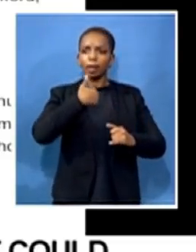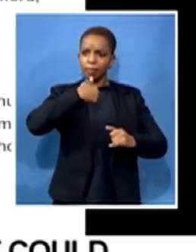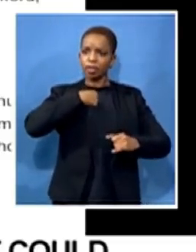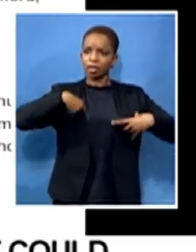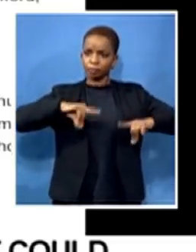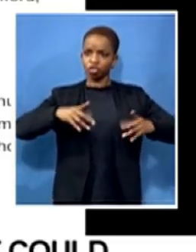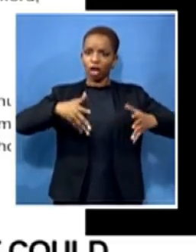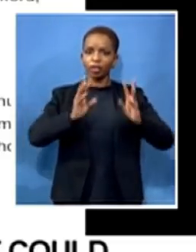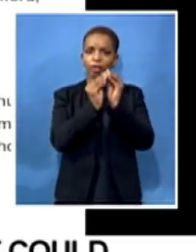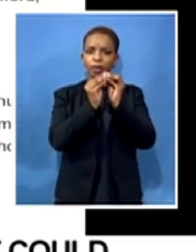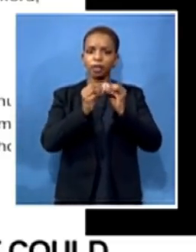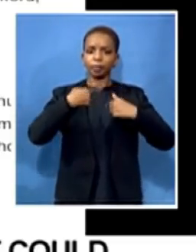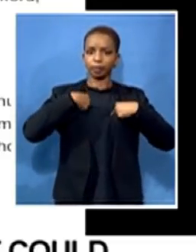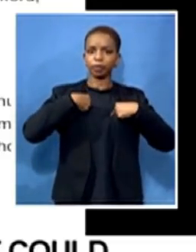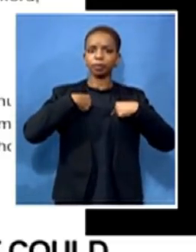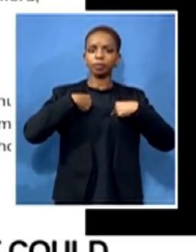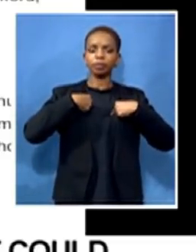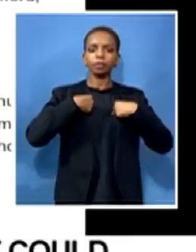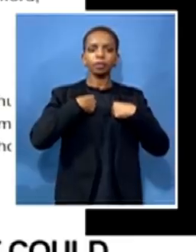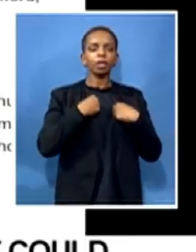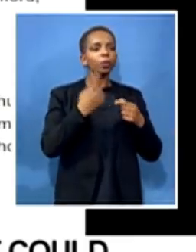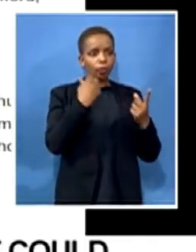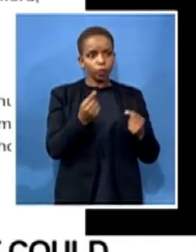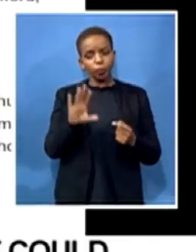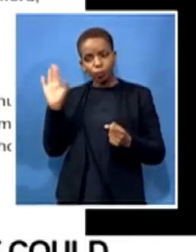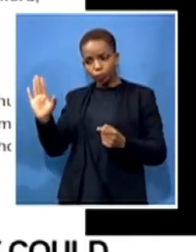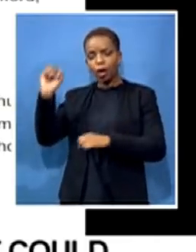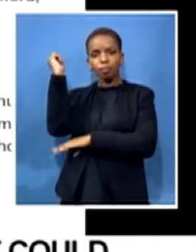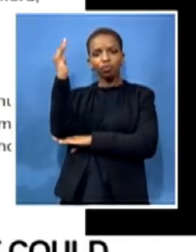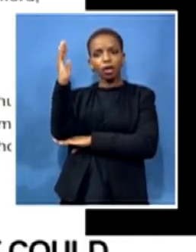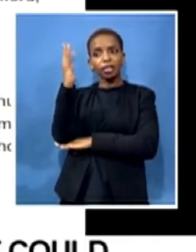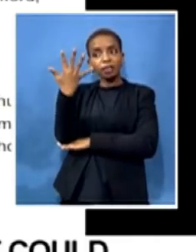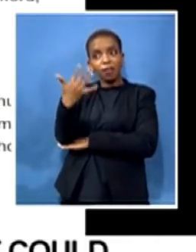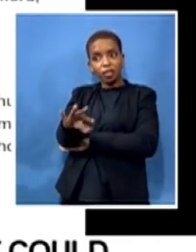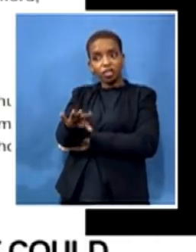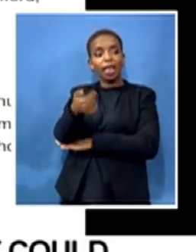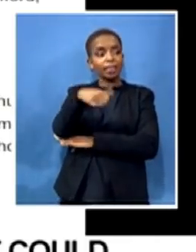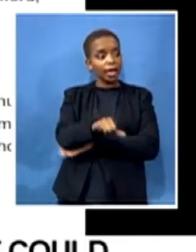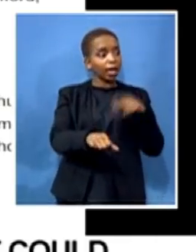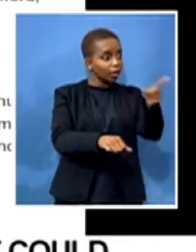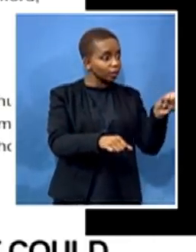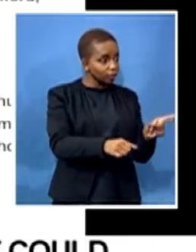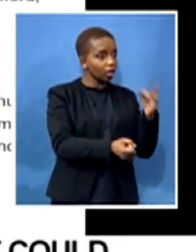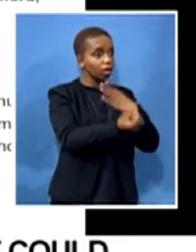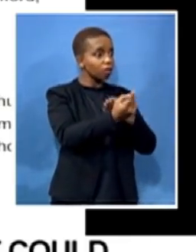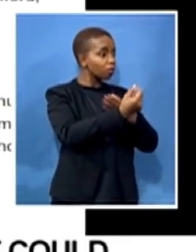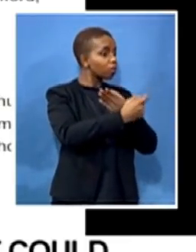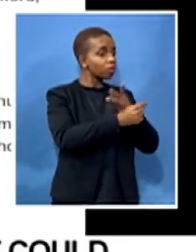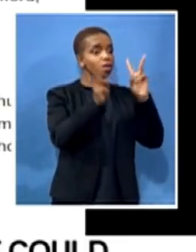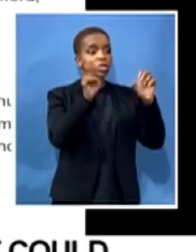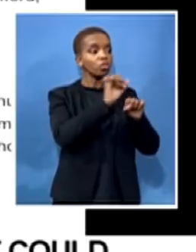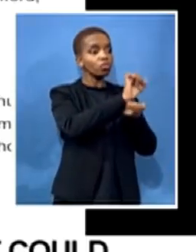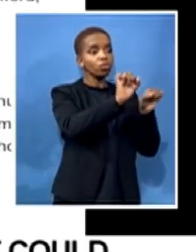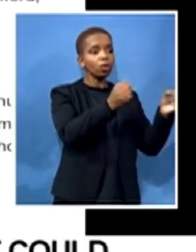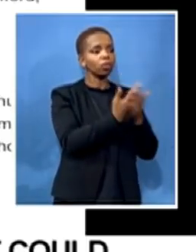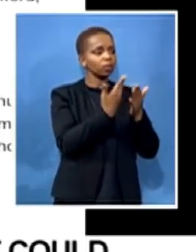to do a presentation? We will raise our issues and we will make sure that we did provide for when the Minister is gone,